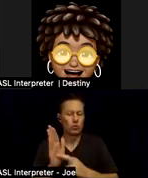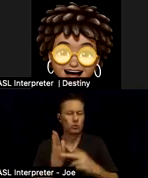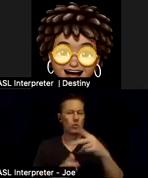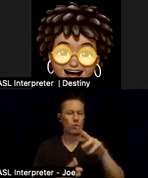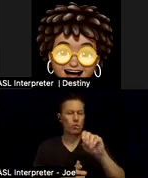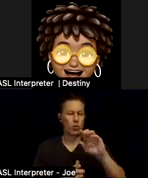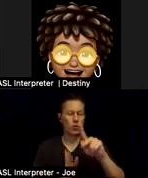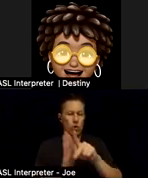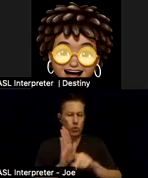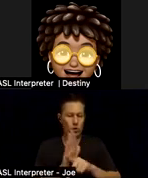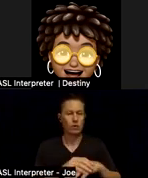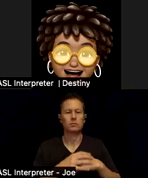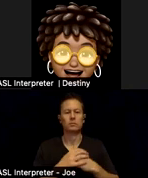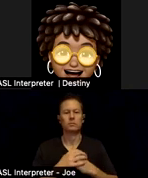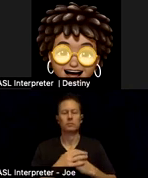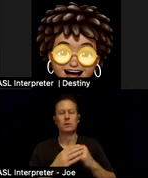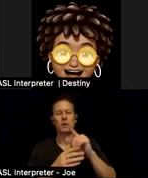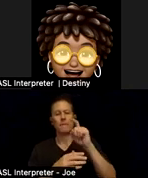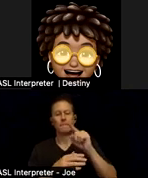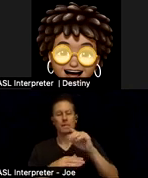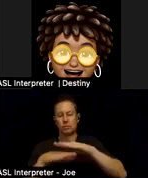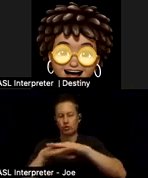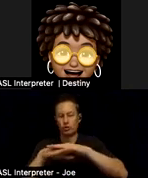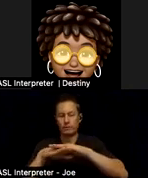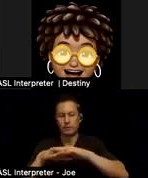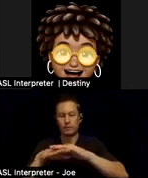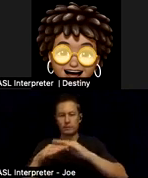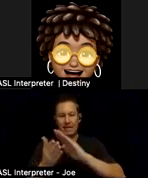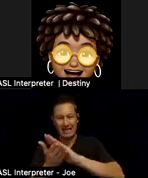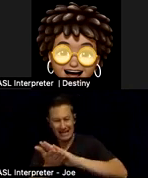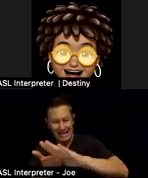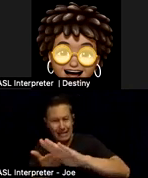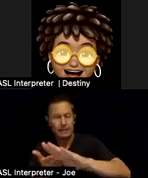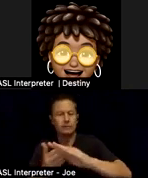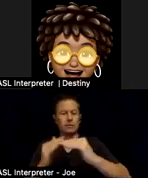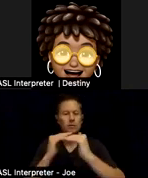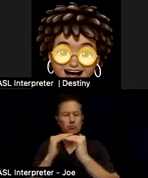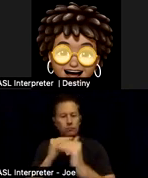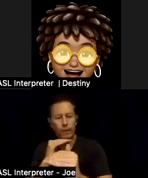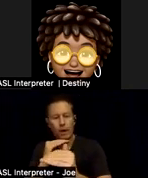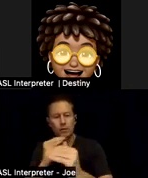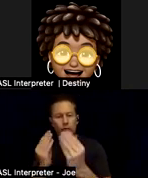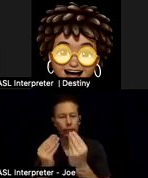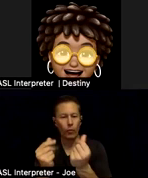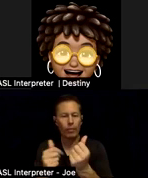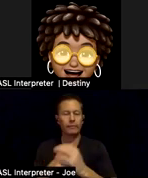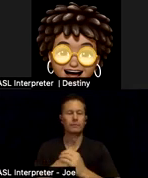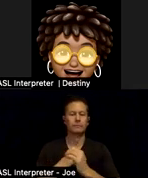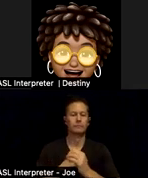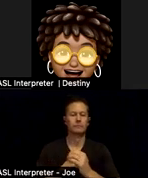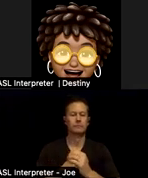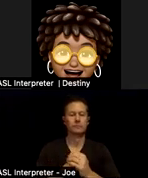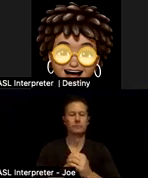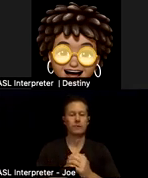where the adhesive is going to go must be clean, smooth, and flat. In most cases, like the one Trevyn demonstrated, it's quite